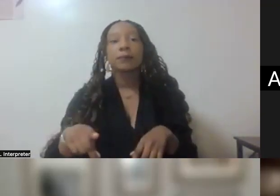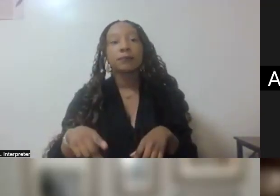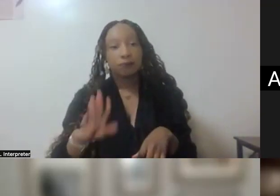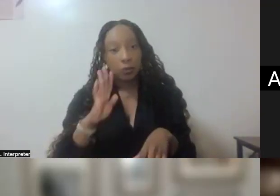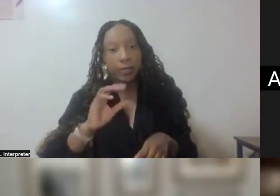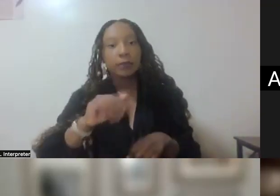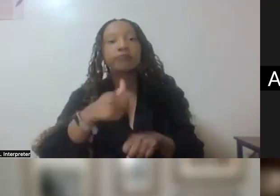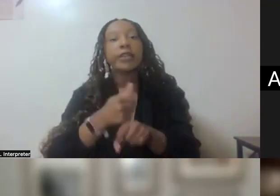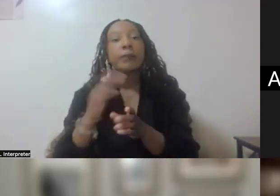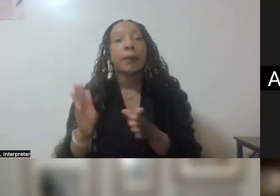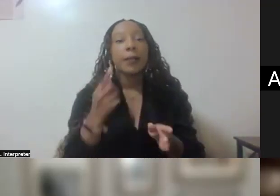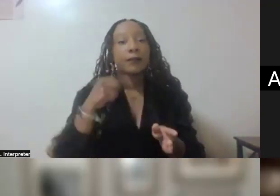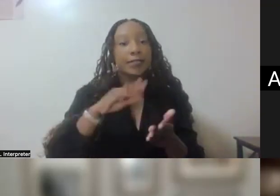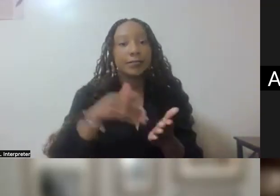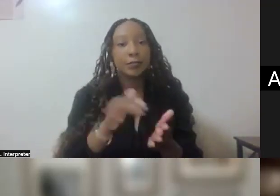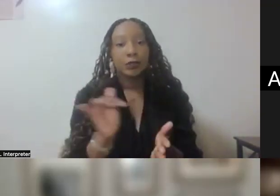Awesome. Thank you.